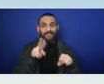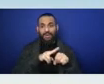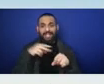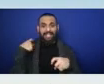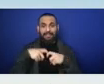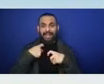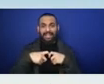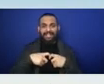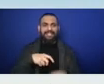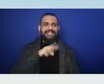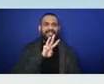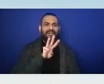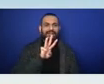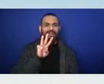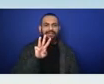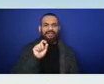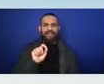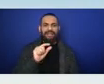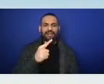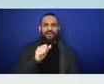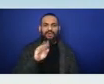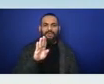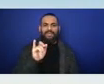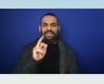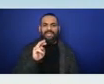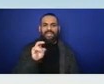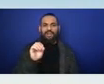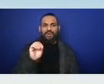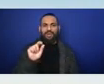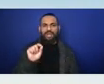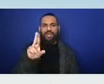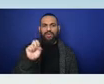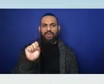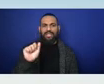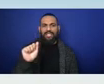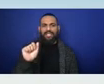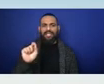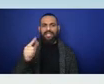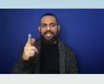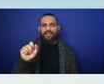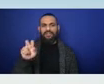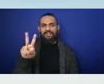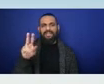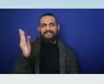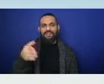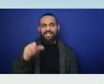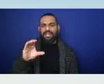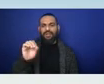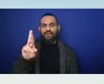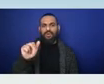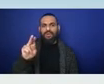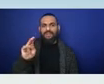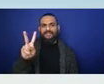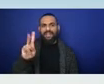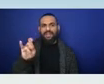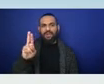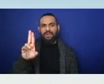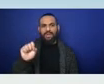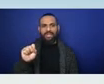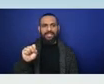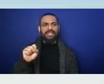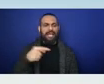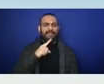as our information and the rules come out and there's more details, please go to those resources on the internet. And